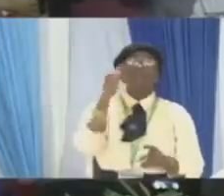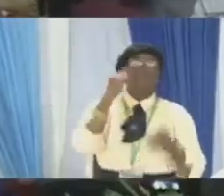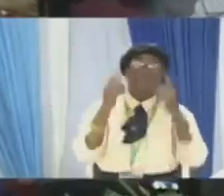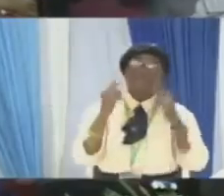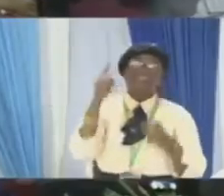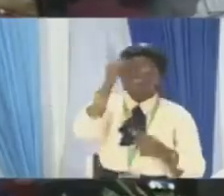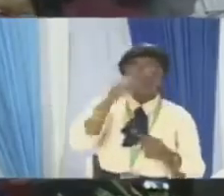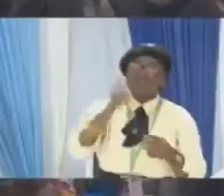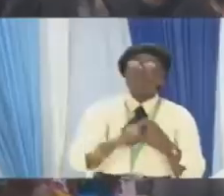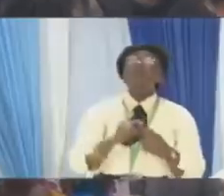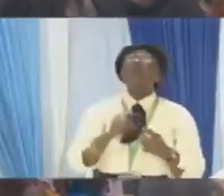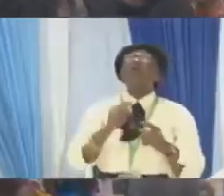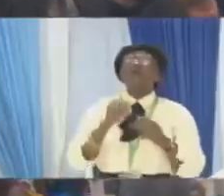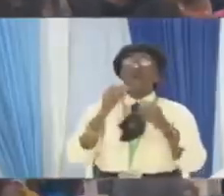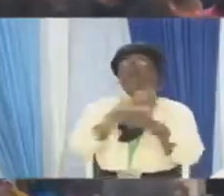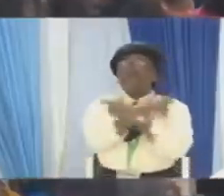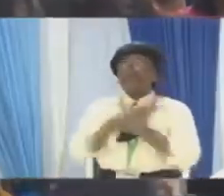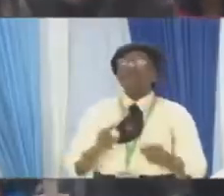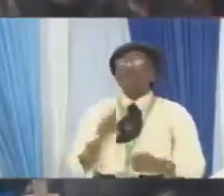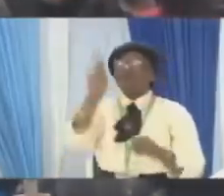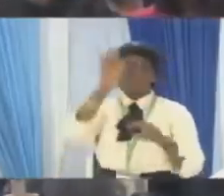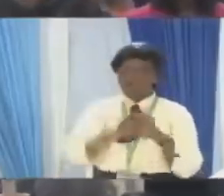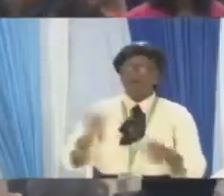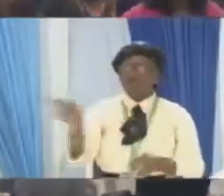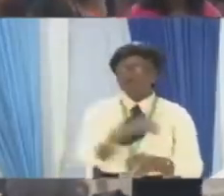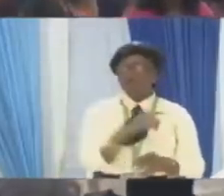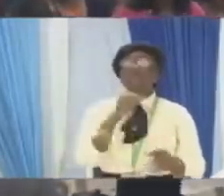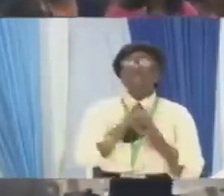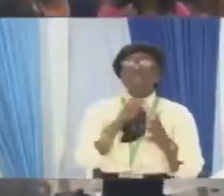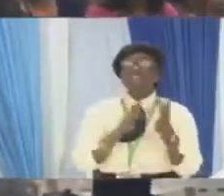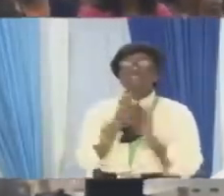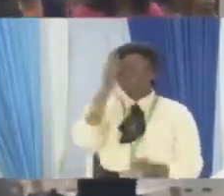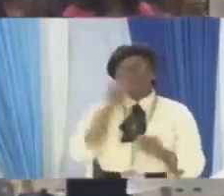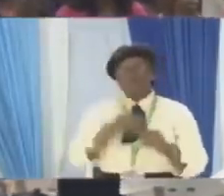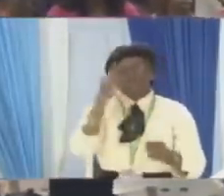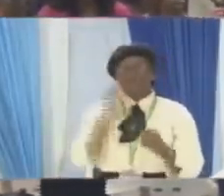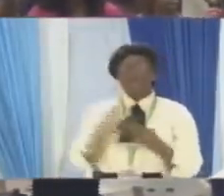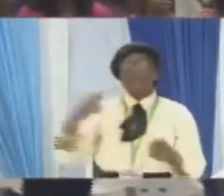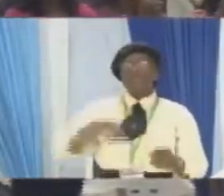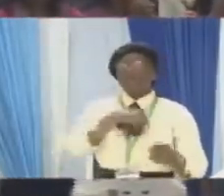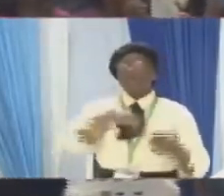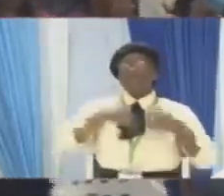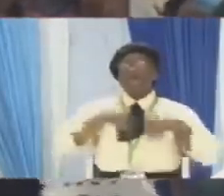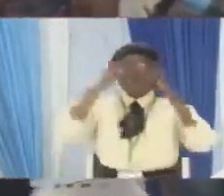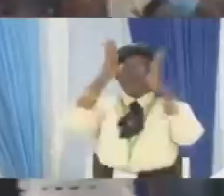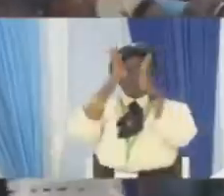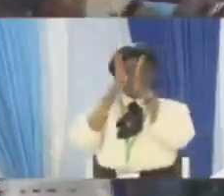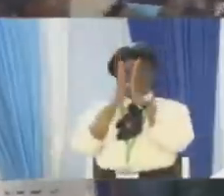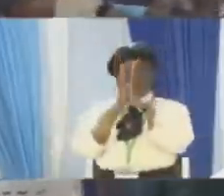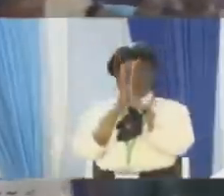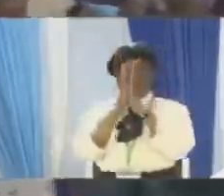be gracious unto you. In the name of Jesus Christ, we have prayed. God bless you.